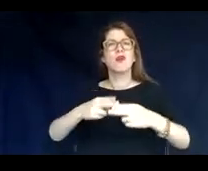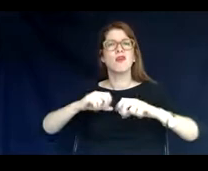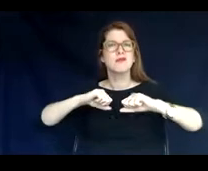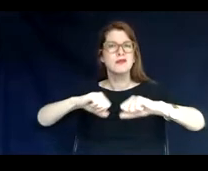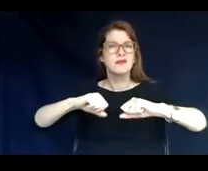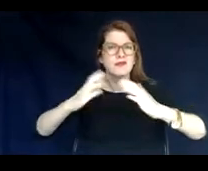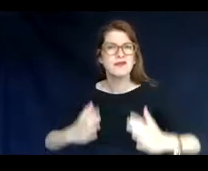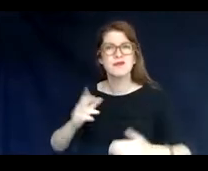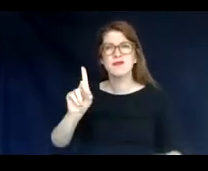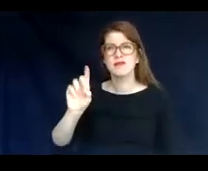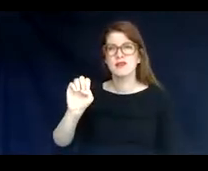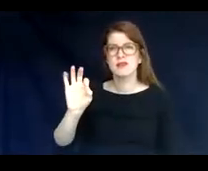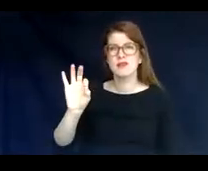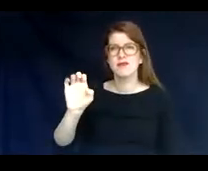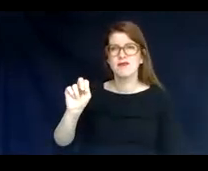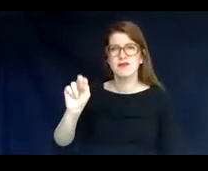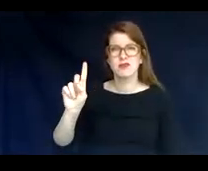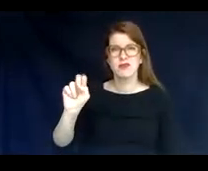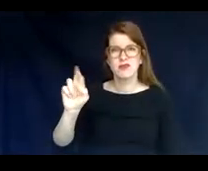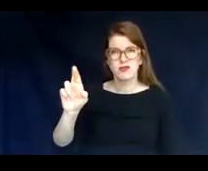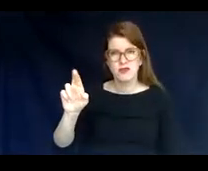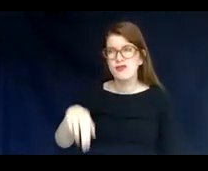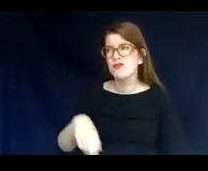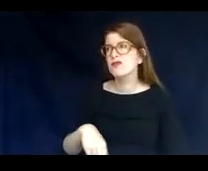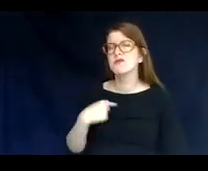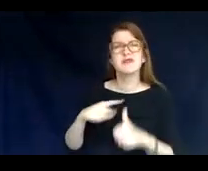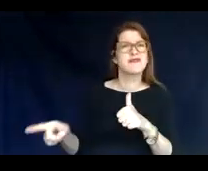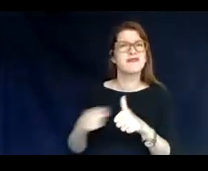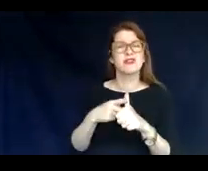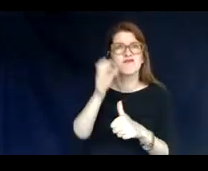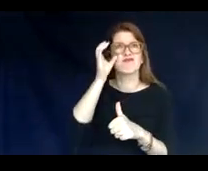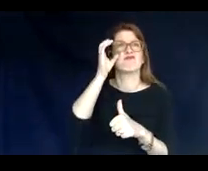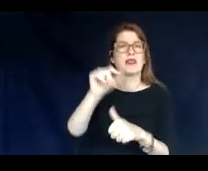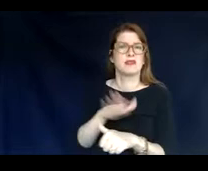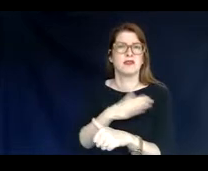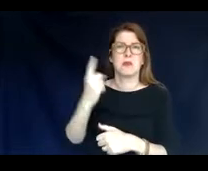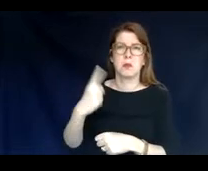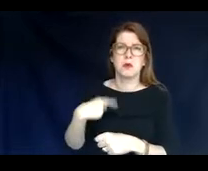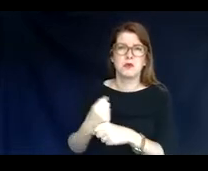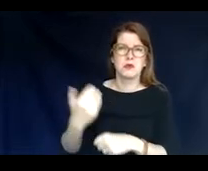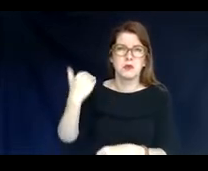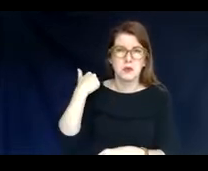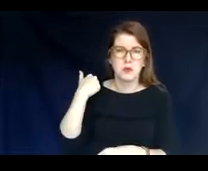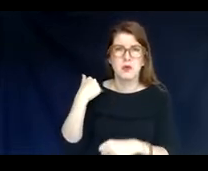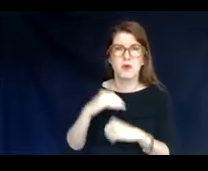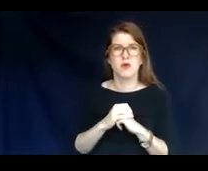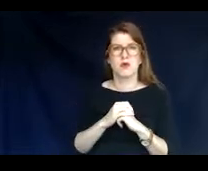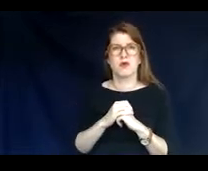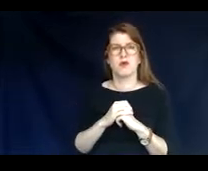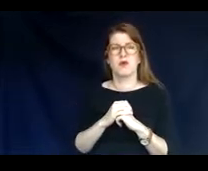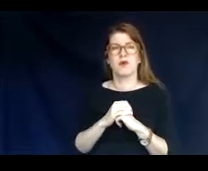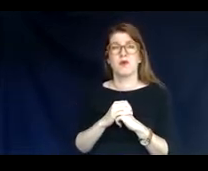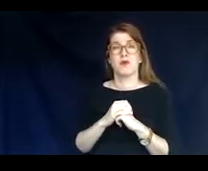for myself, I was introduced to this song about a year ago, and it was one of the hardest